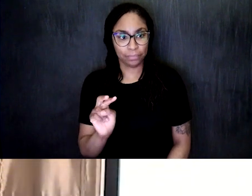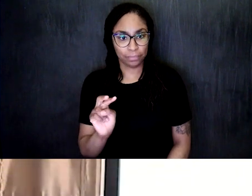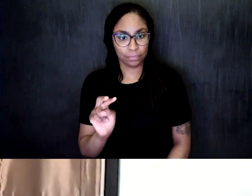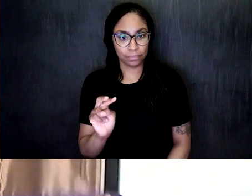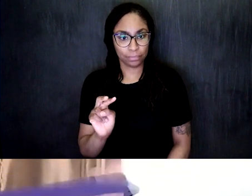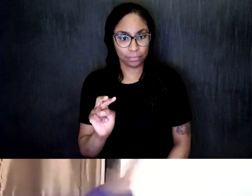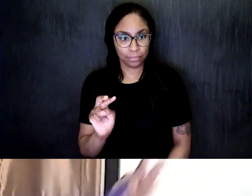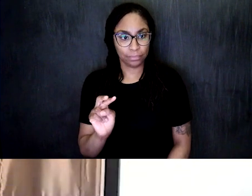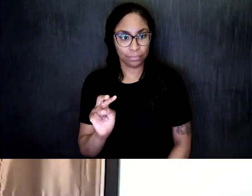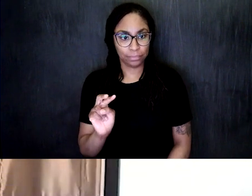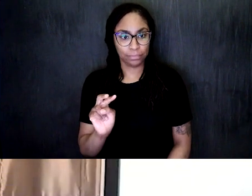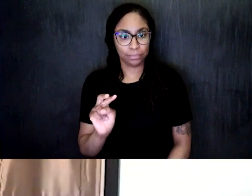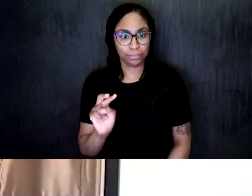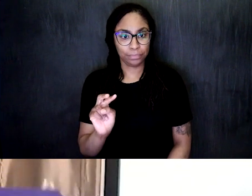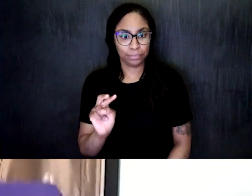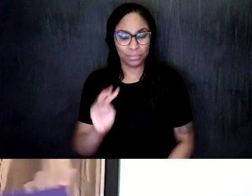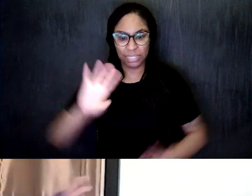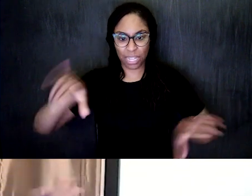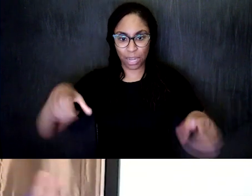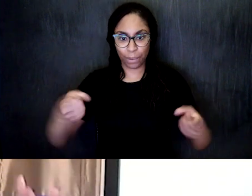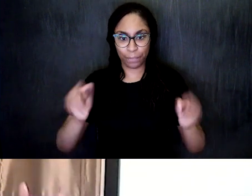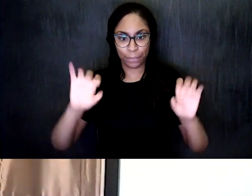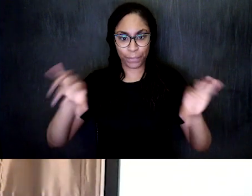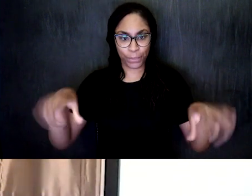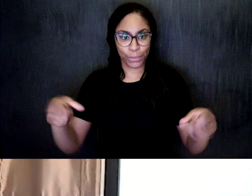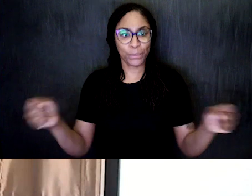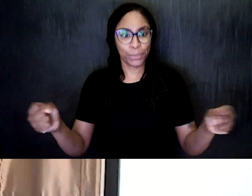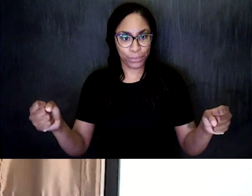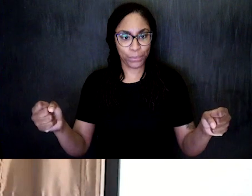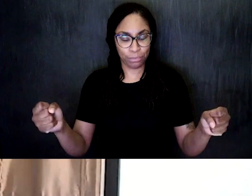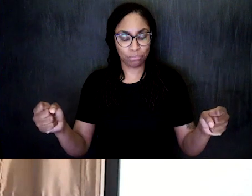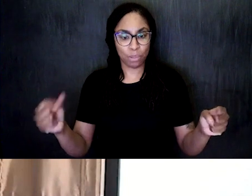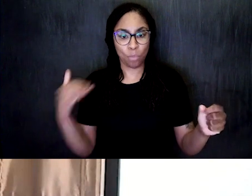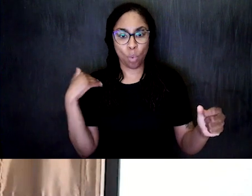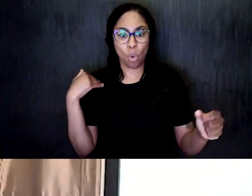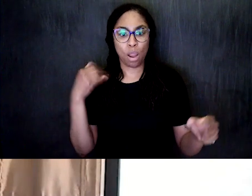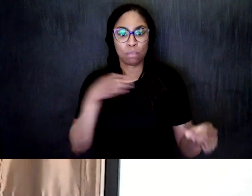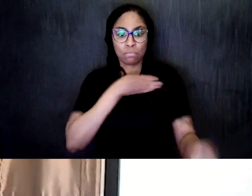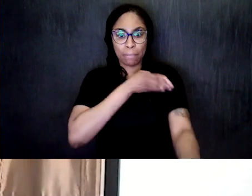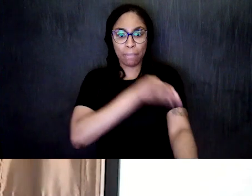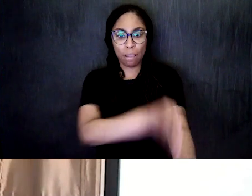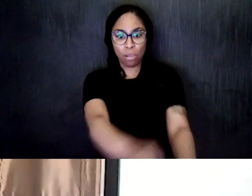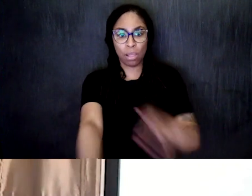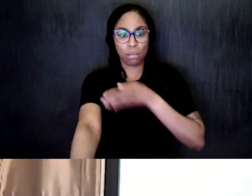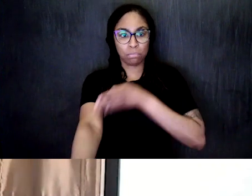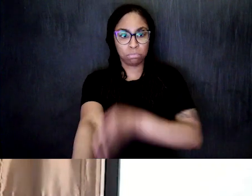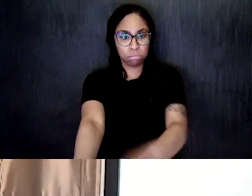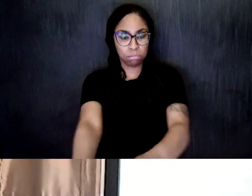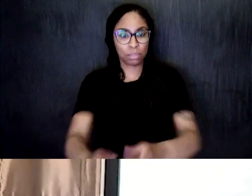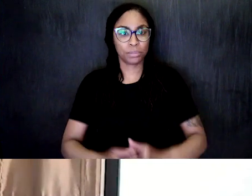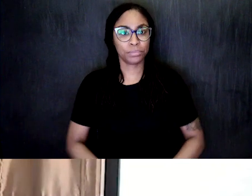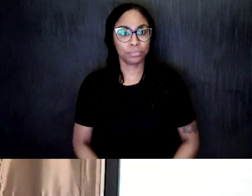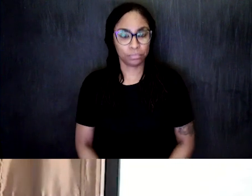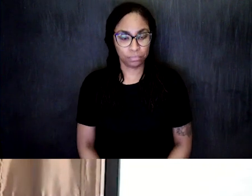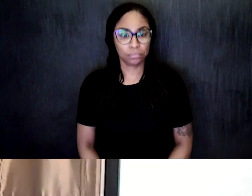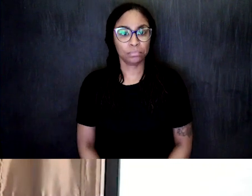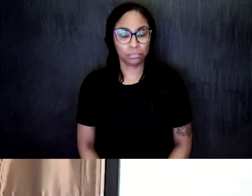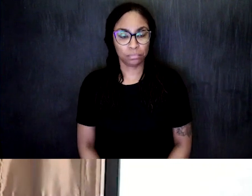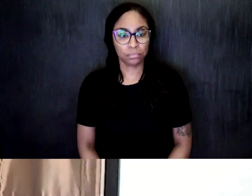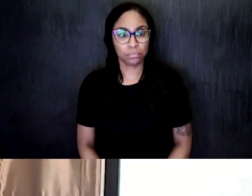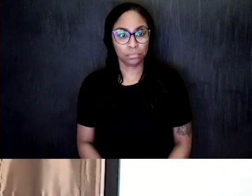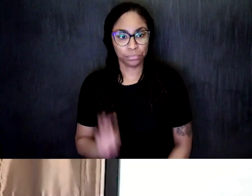and circle your arms around your strap so it becomes more parallel to your shoulders. And we're just going to